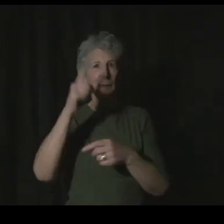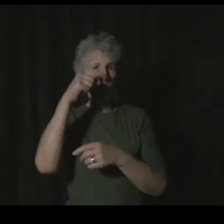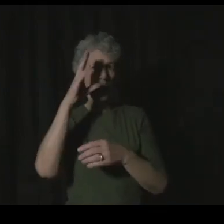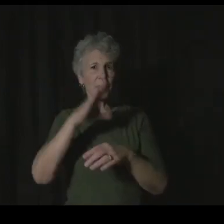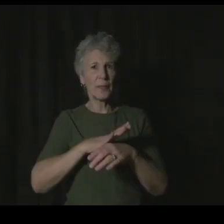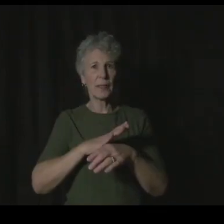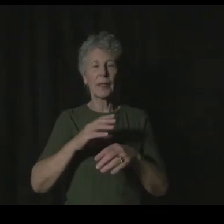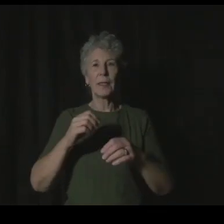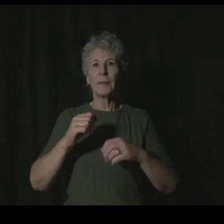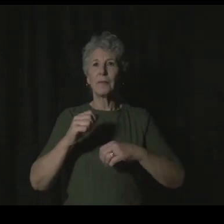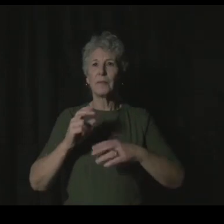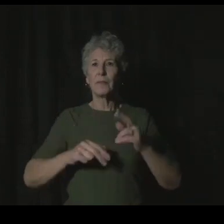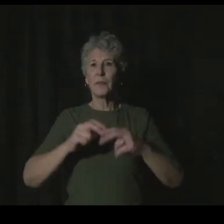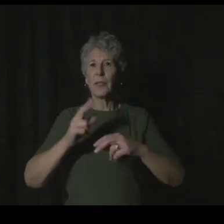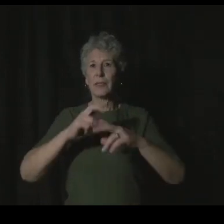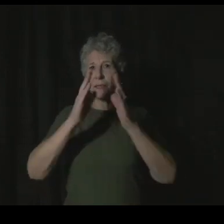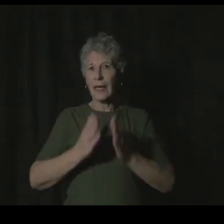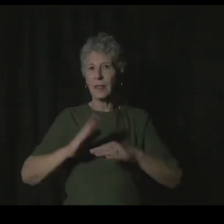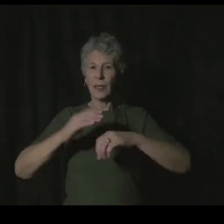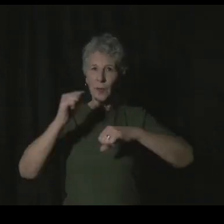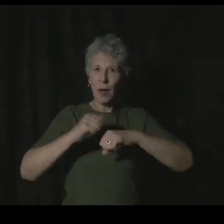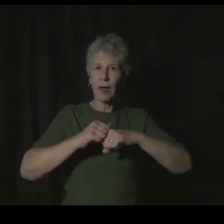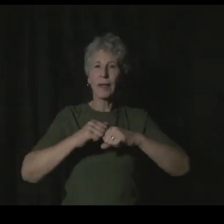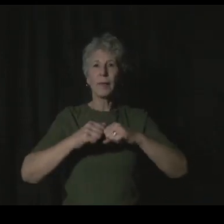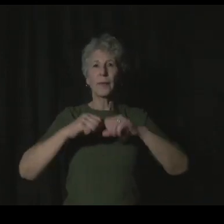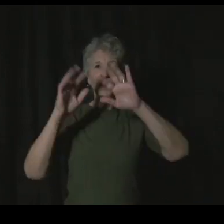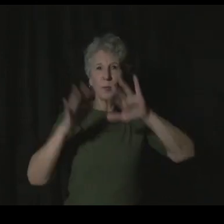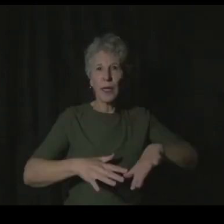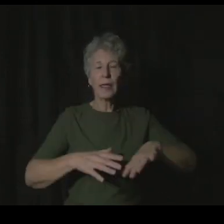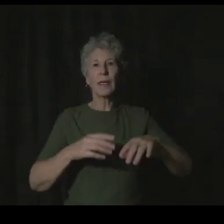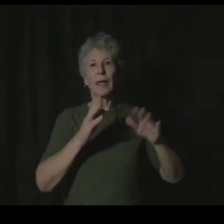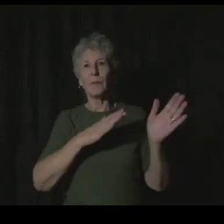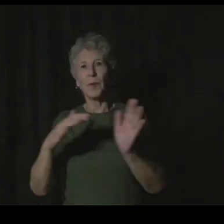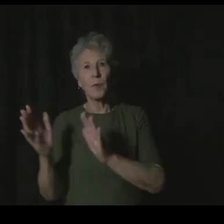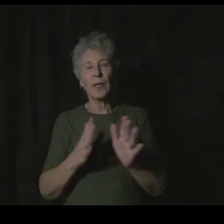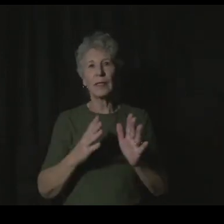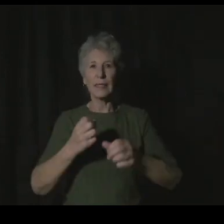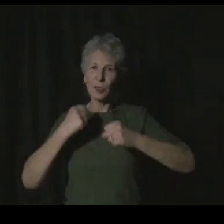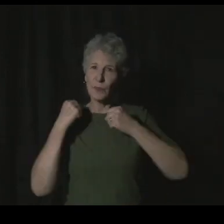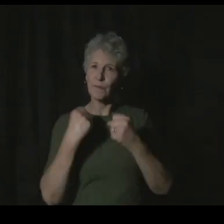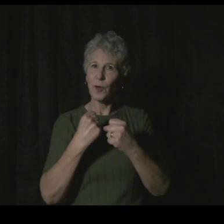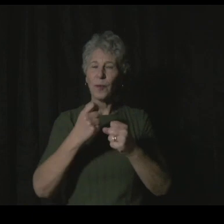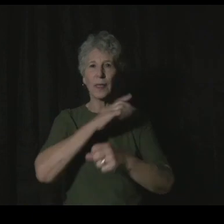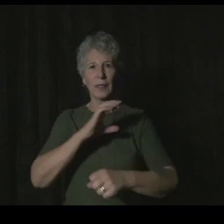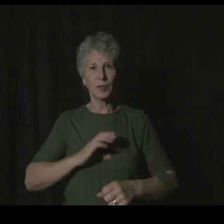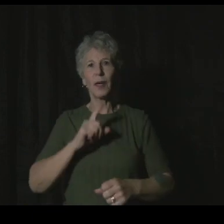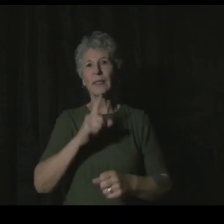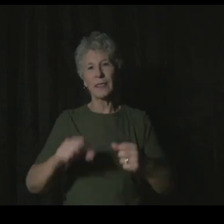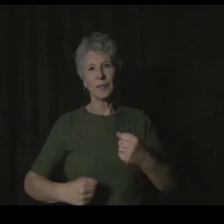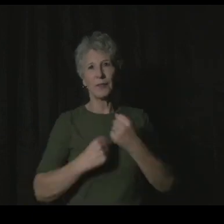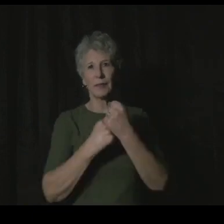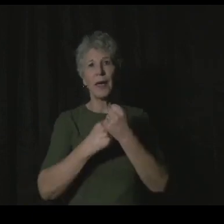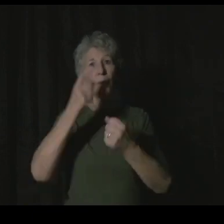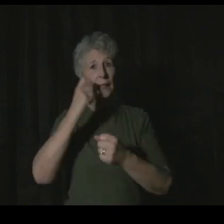the rock. And when the rains came and the storm came and the wind blew, his house stood firm because Christ was his foundation. And that's what we're going to sing about now, because the